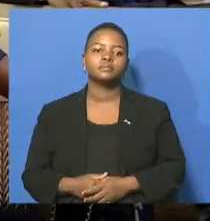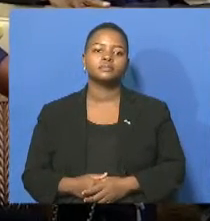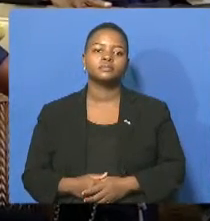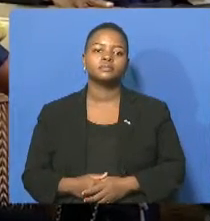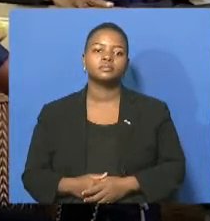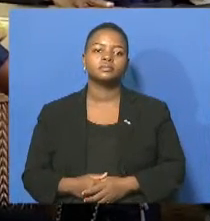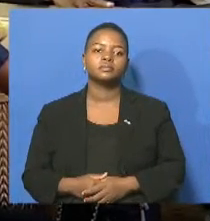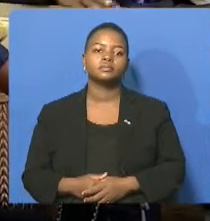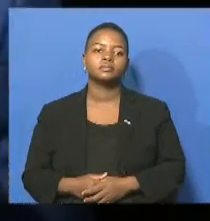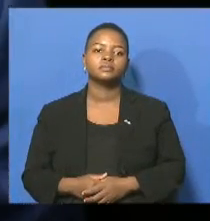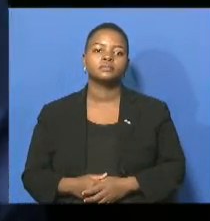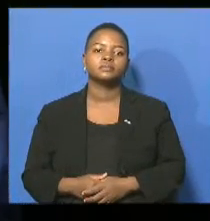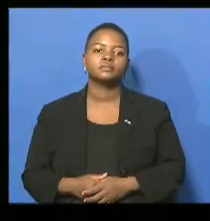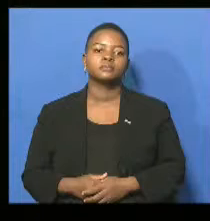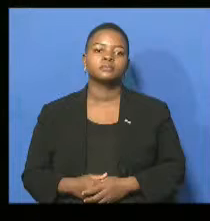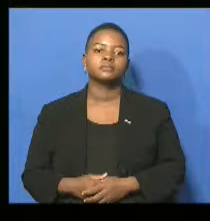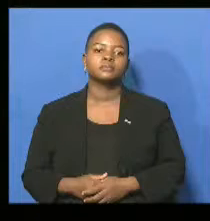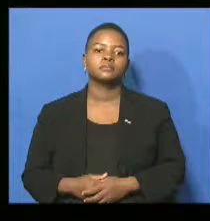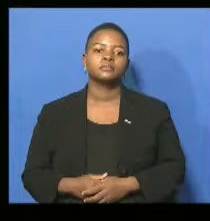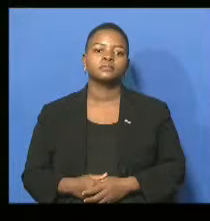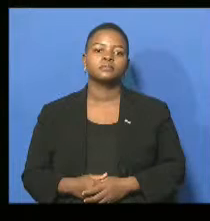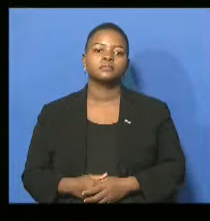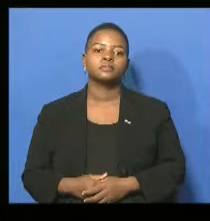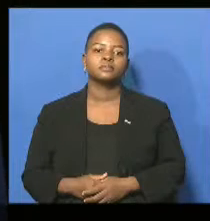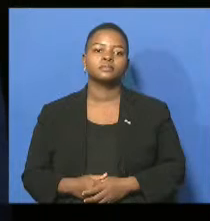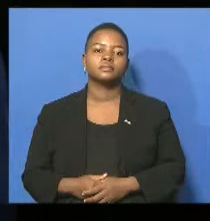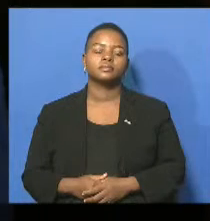I've been given a very short period